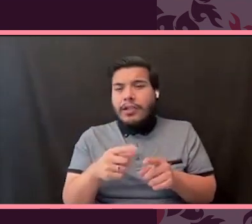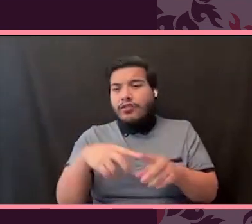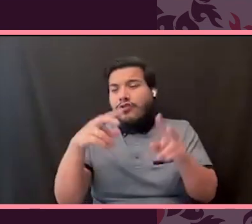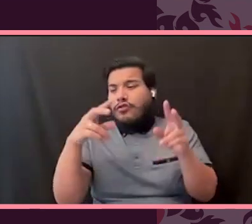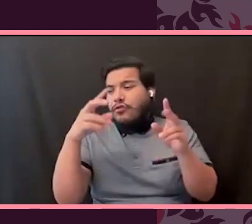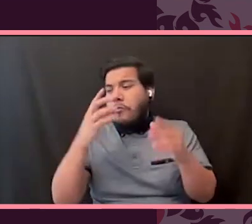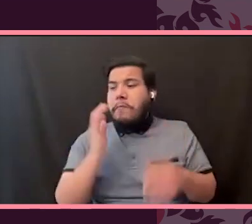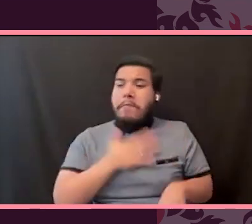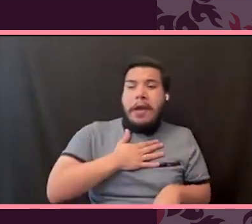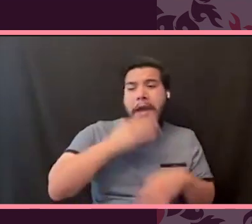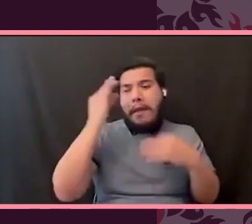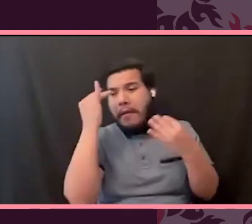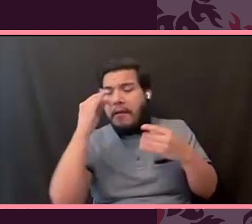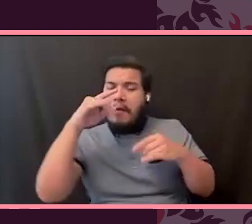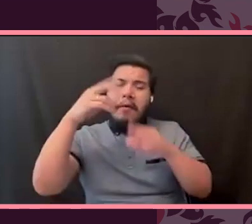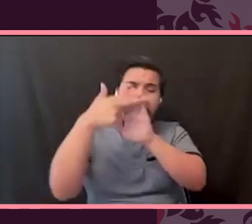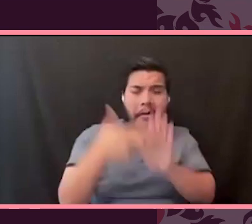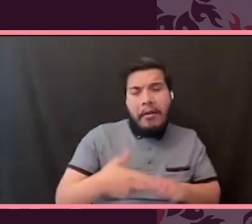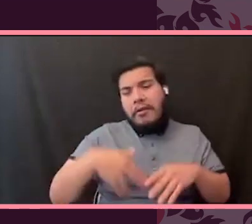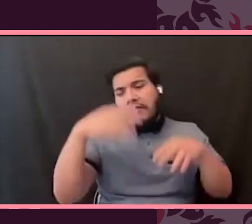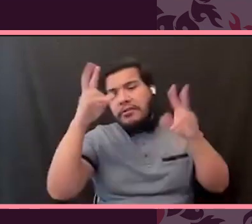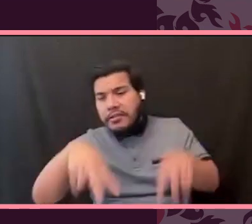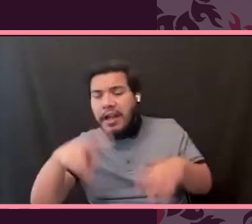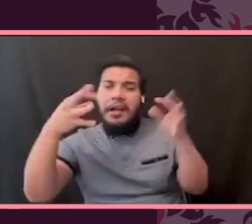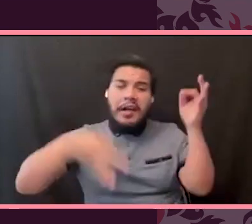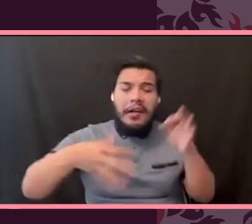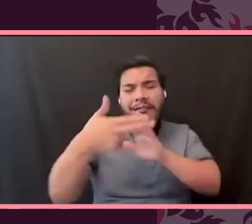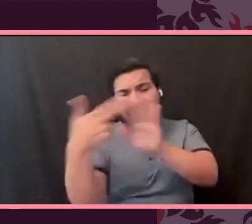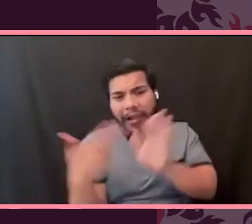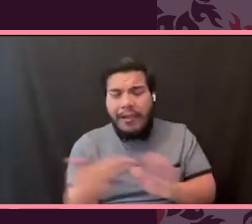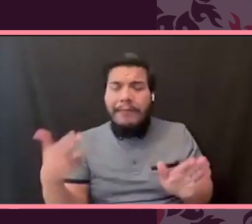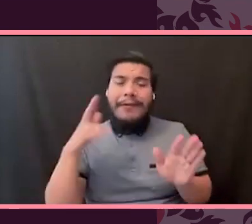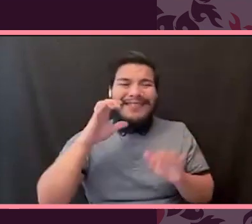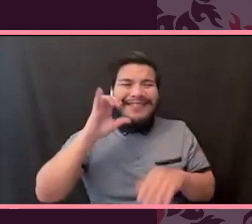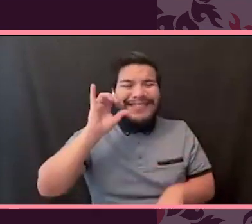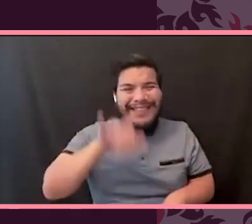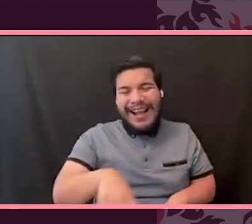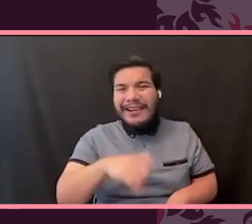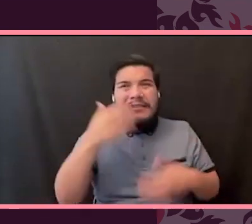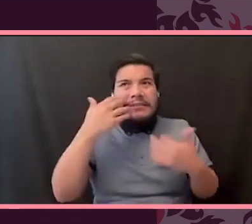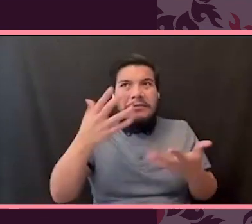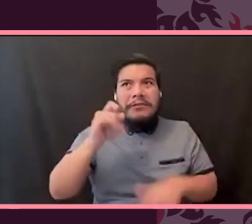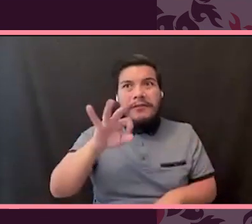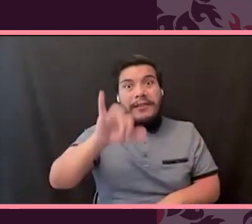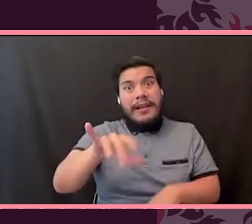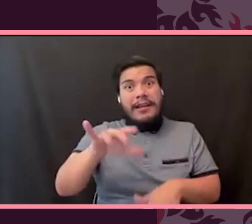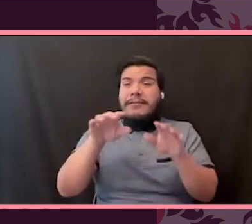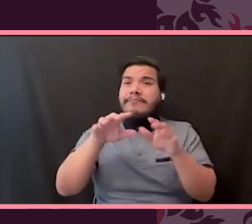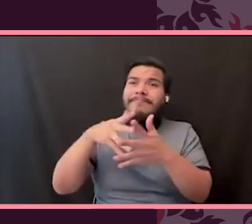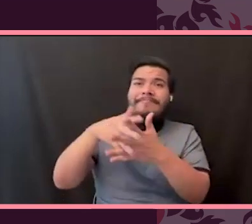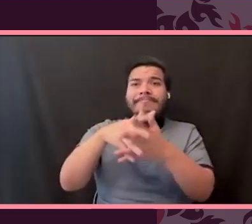to categorize, to label. That is, I'm not sure if it's societal or something